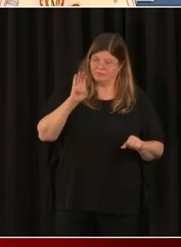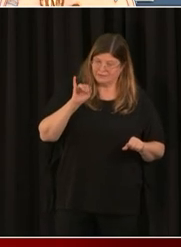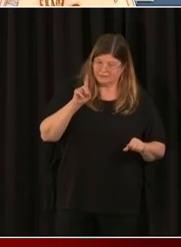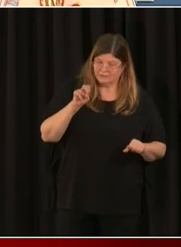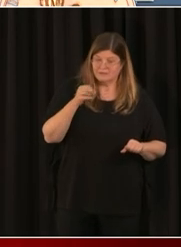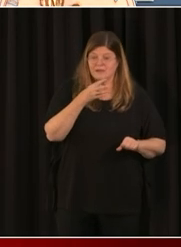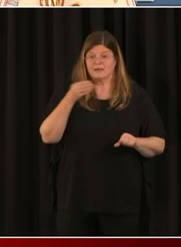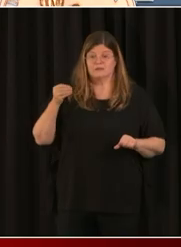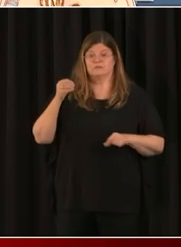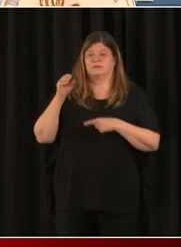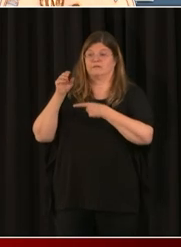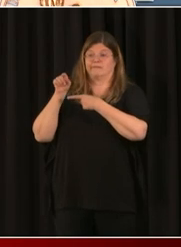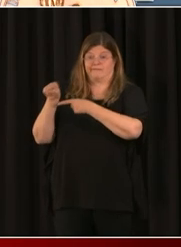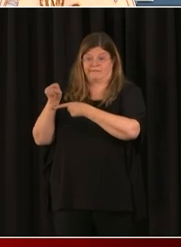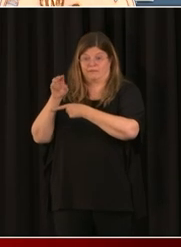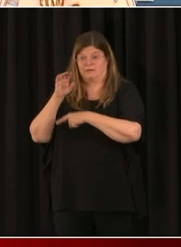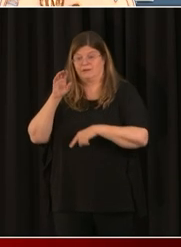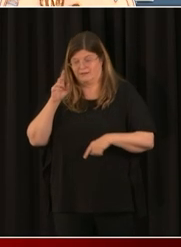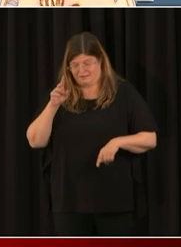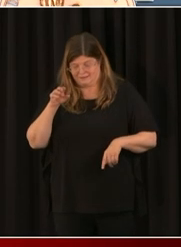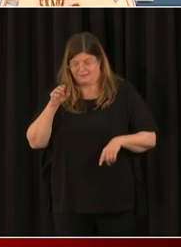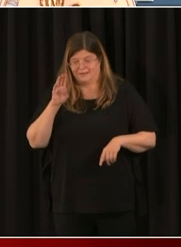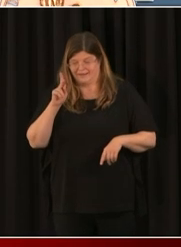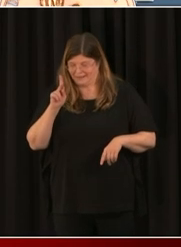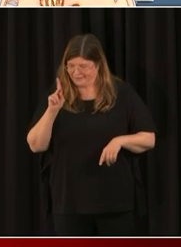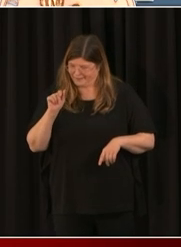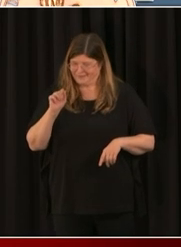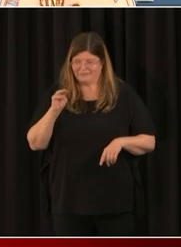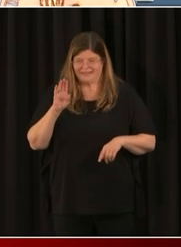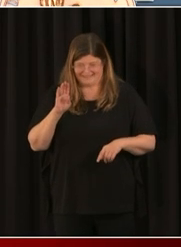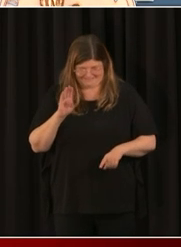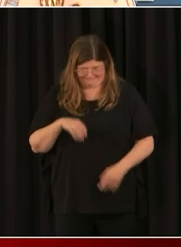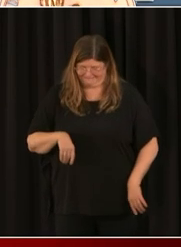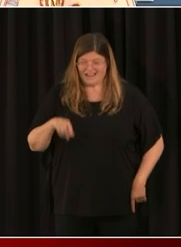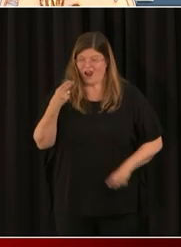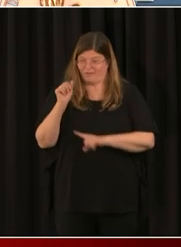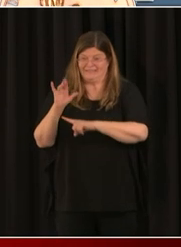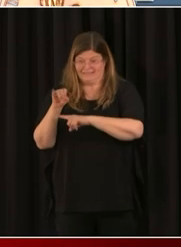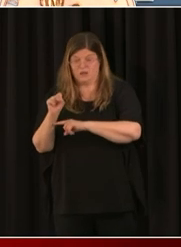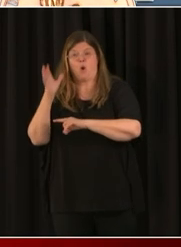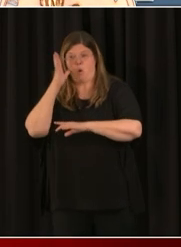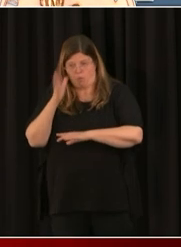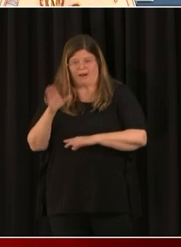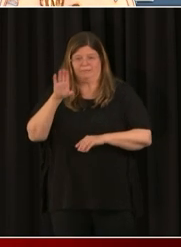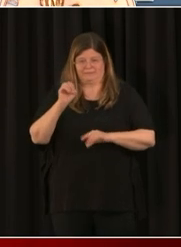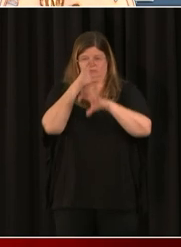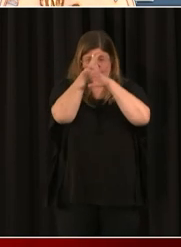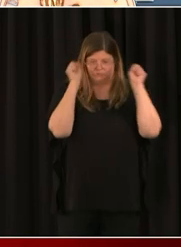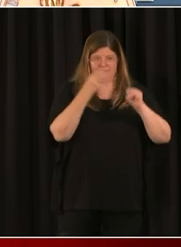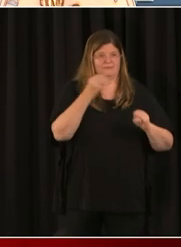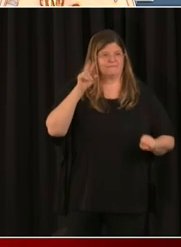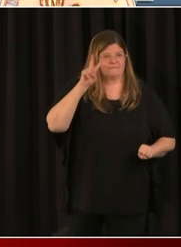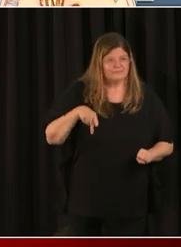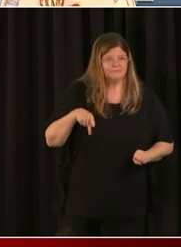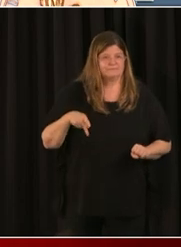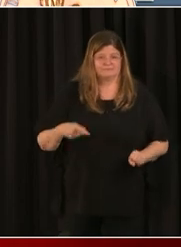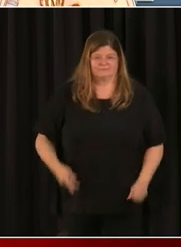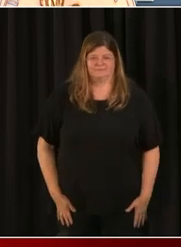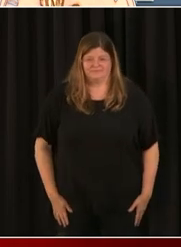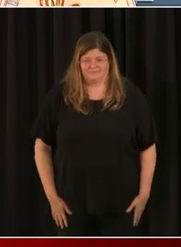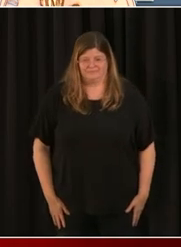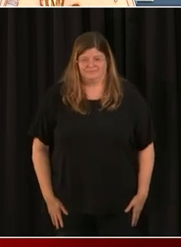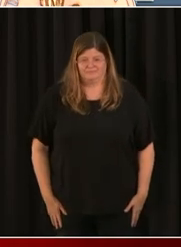the vice president of the United States on January the 20th. Yes. Sam Forward, Channel 7. Chief Contee,